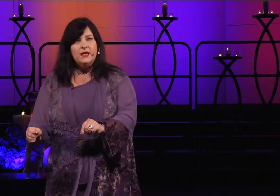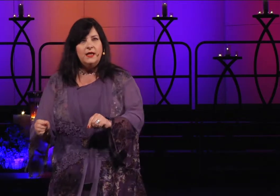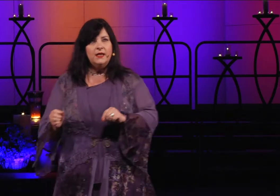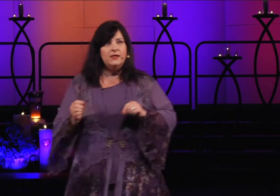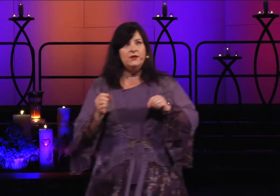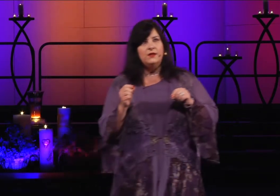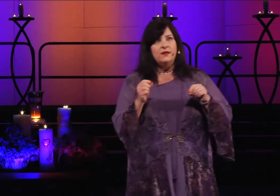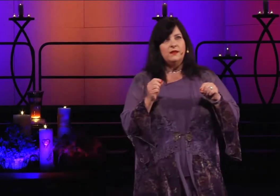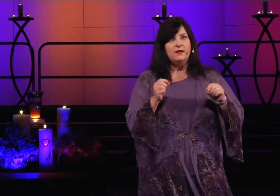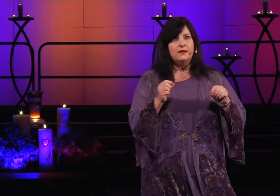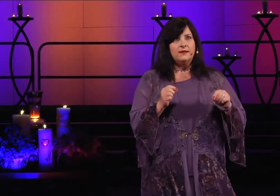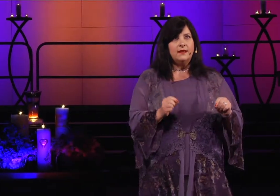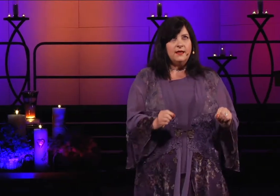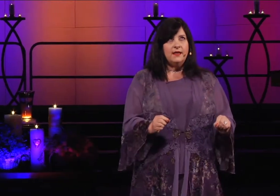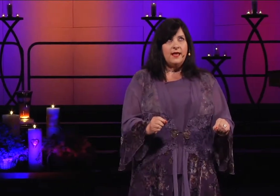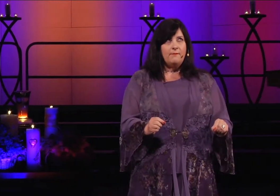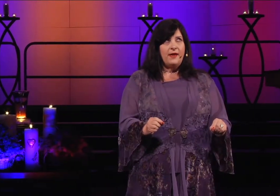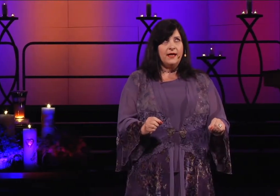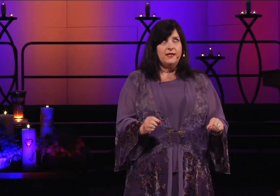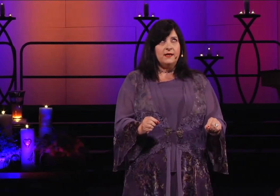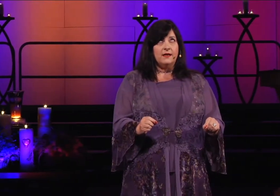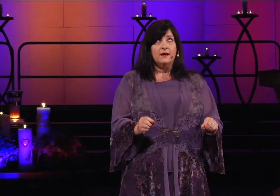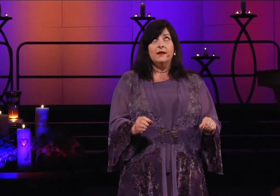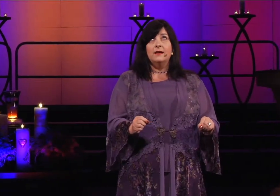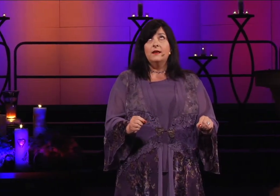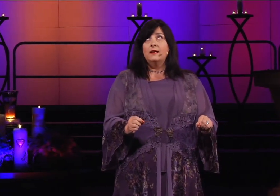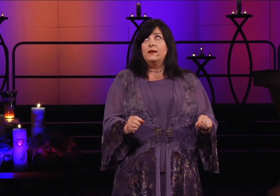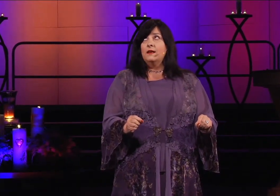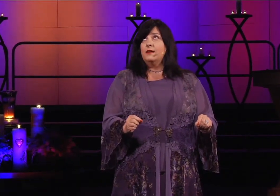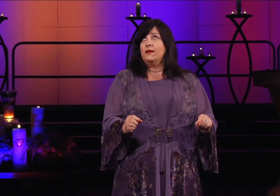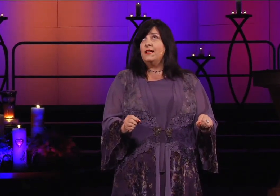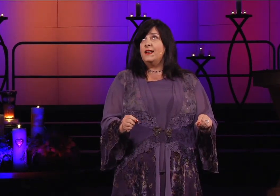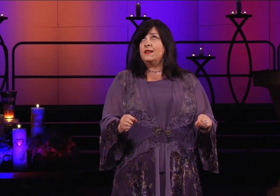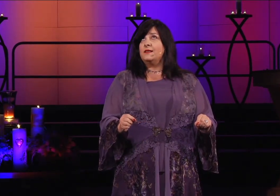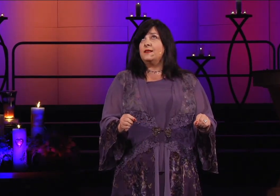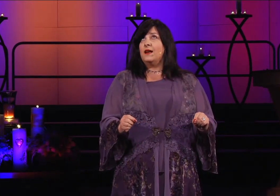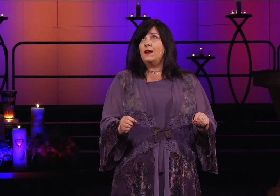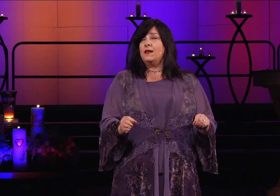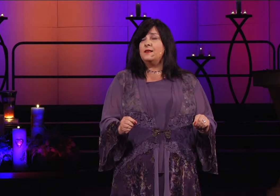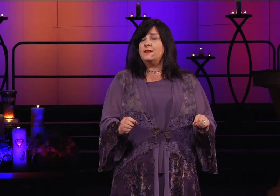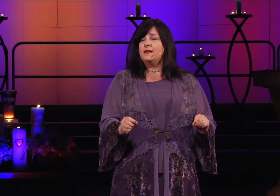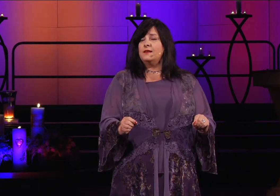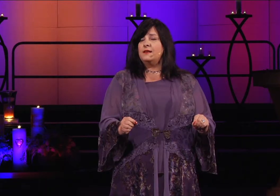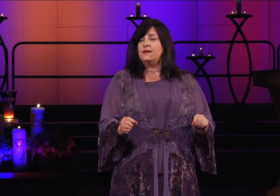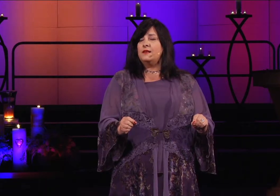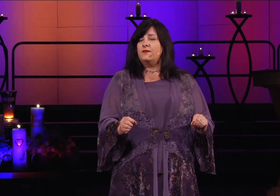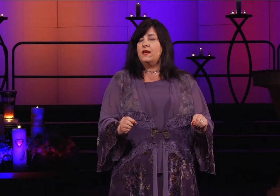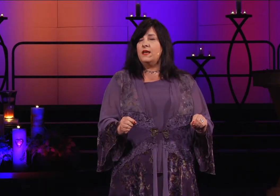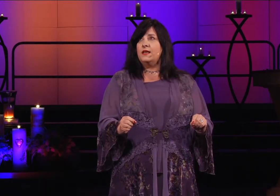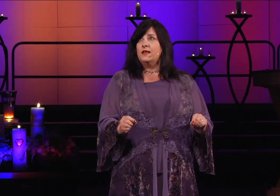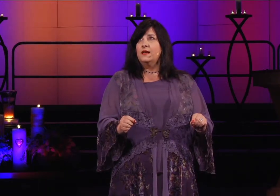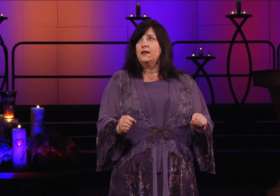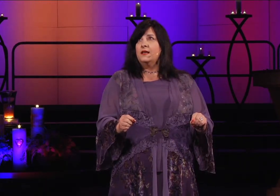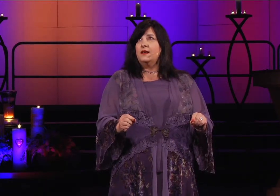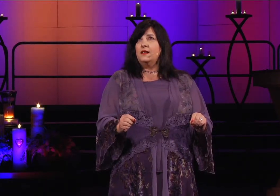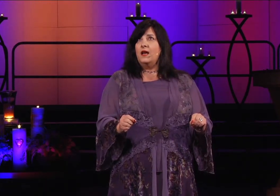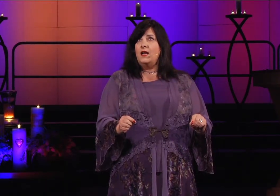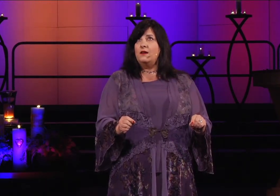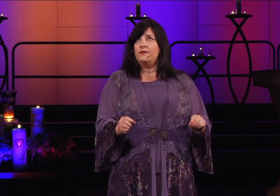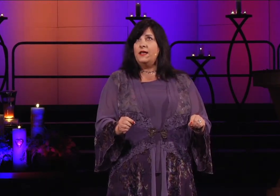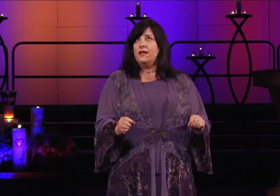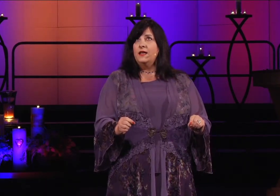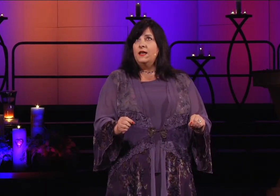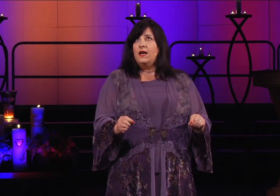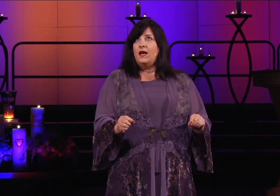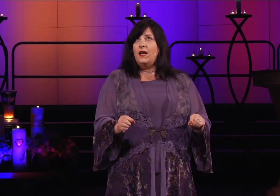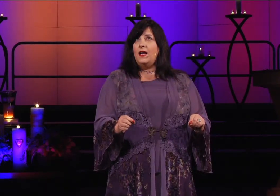much akin to sitting in that backyard, looking out at the sky and sensing the divine